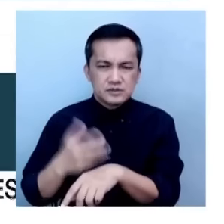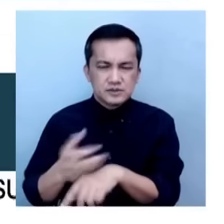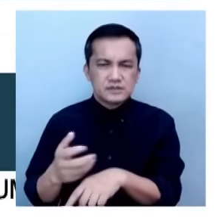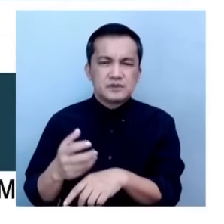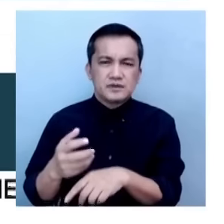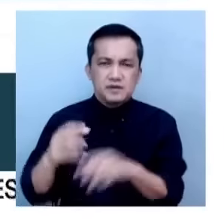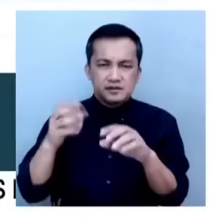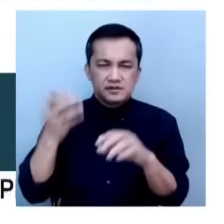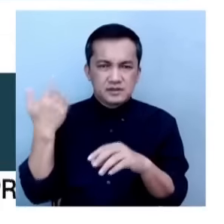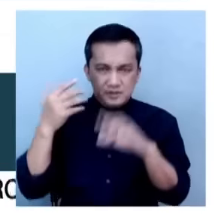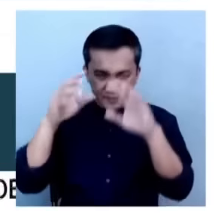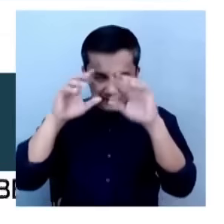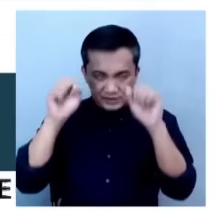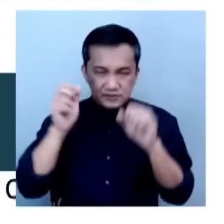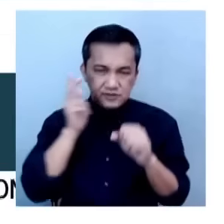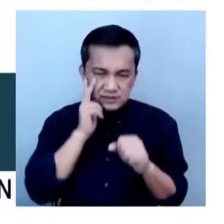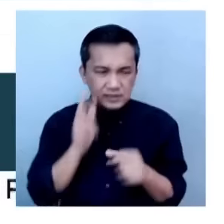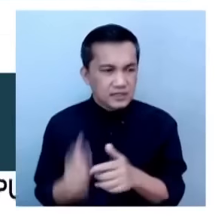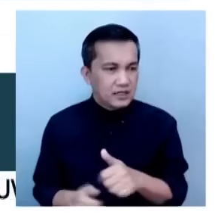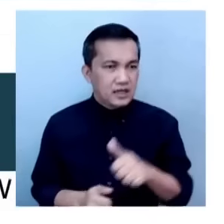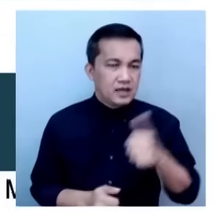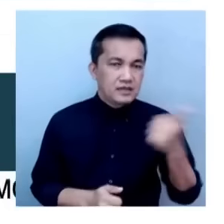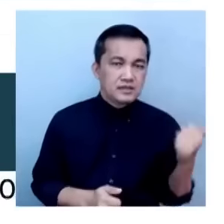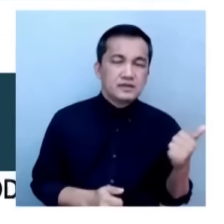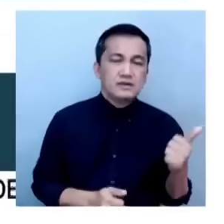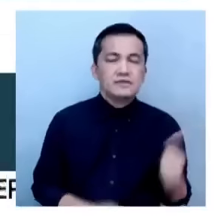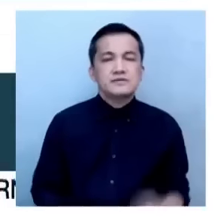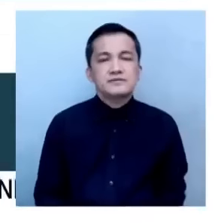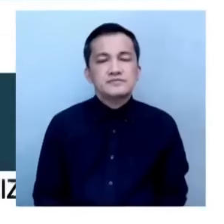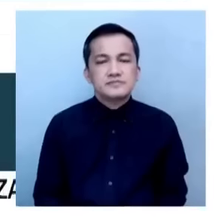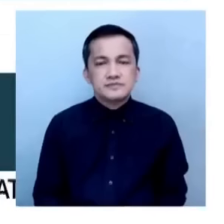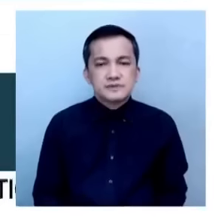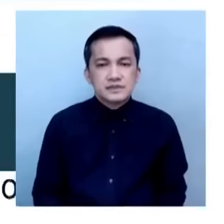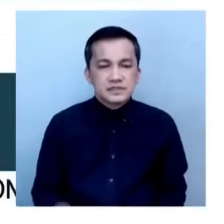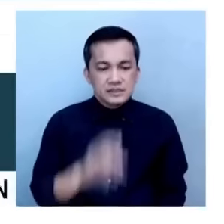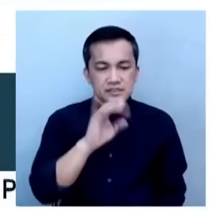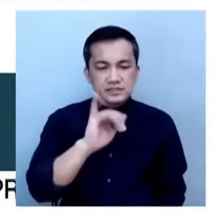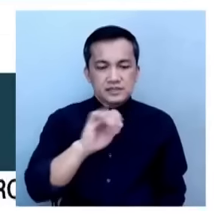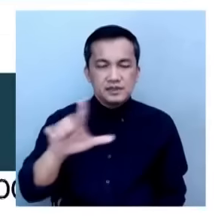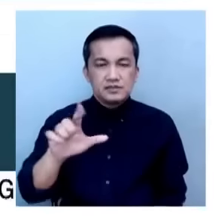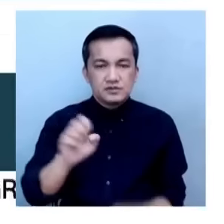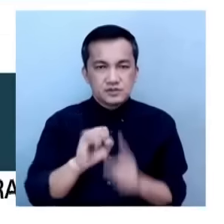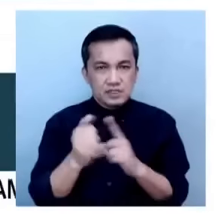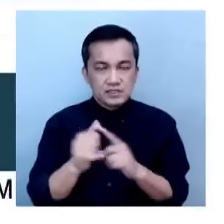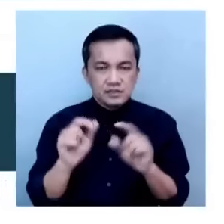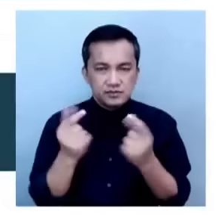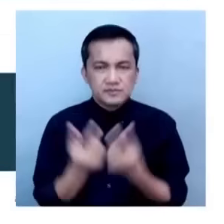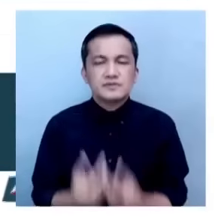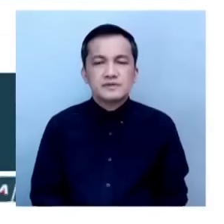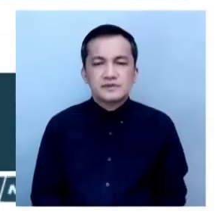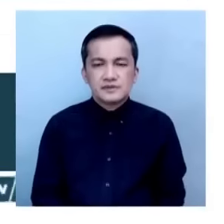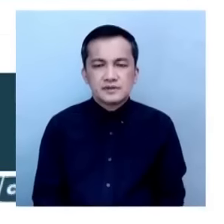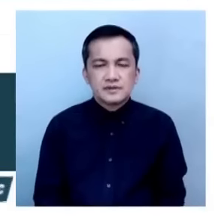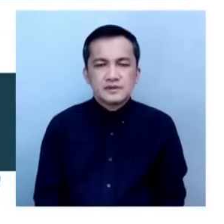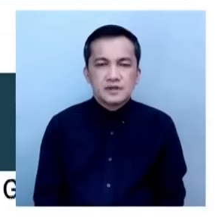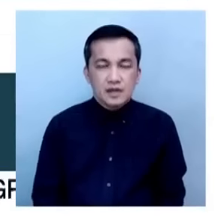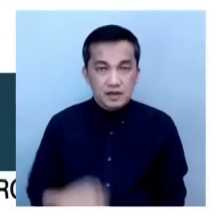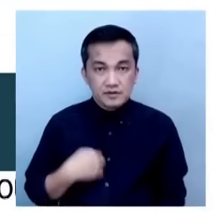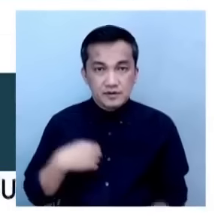Duterte, the other civil society groups. So I'm hoping that